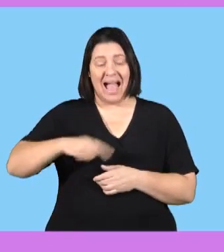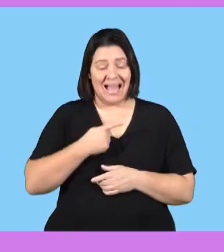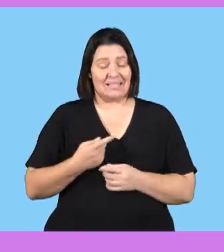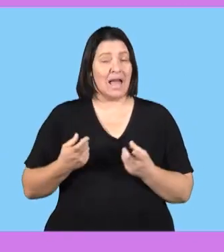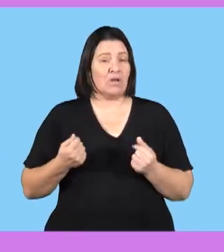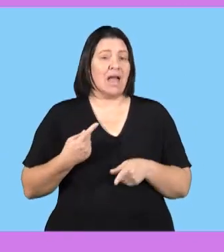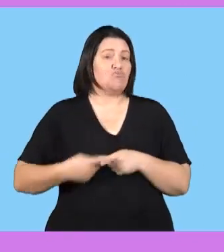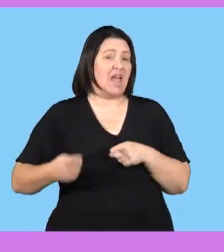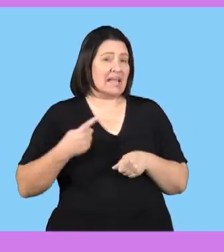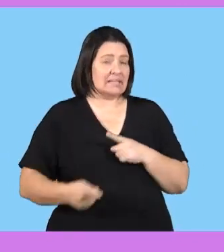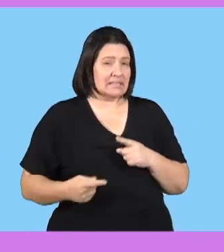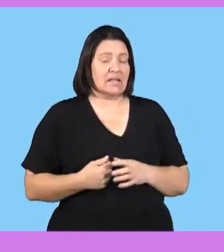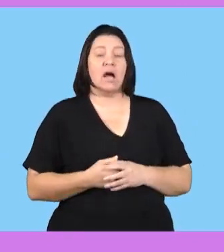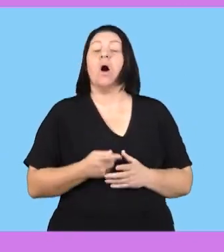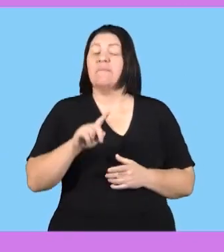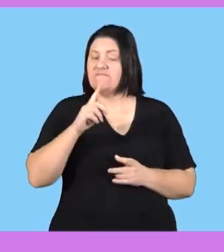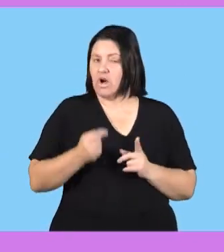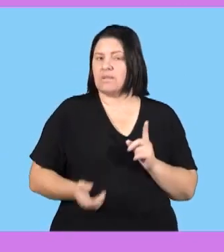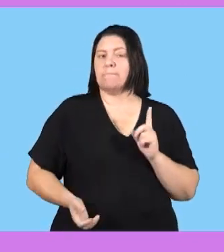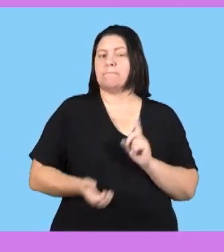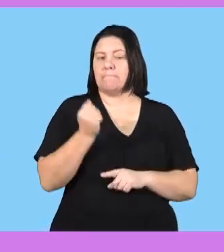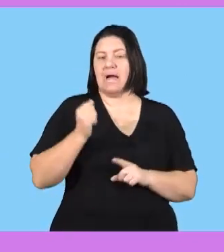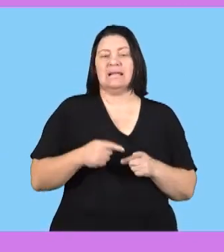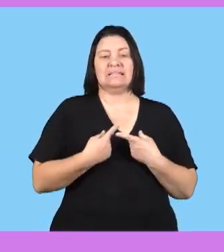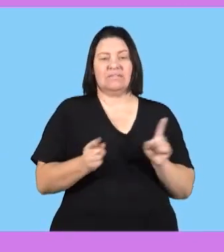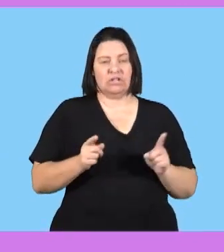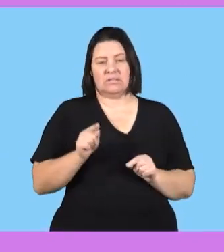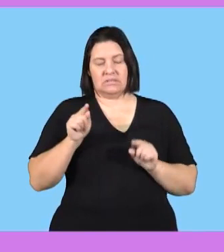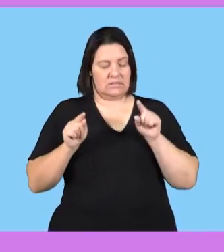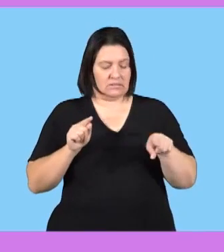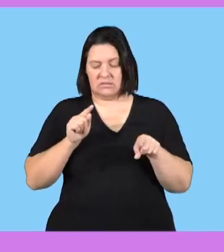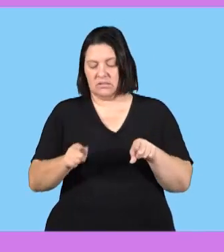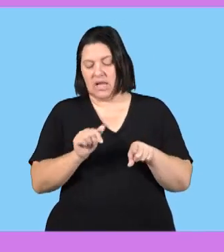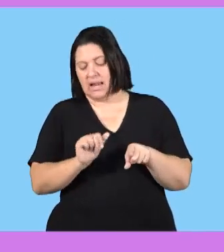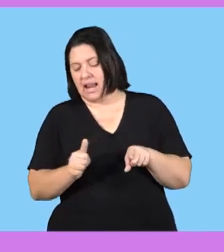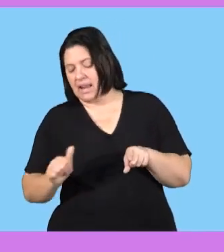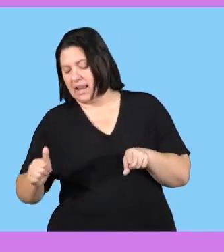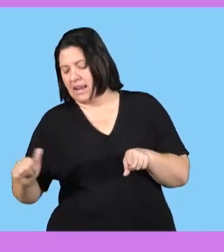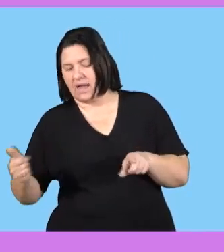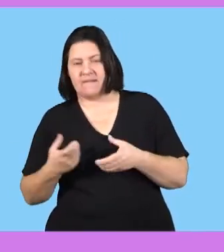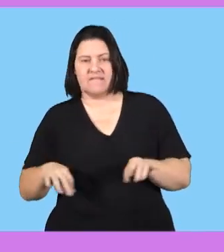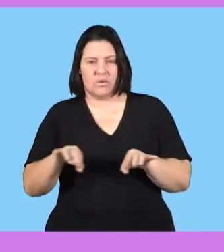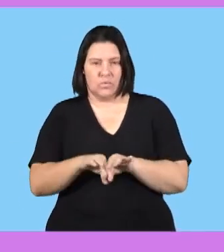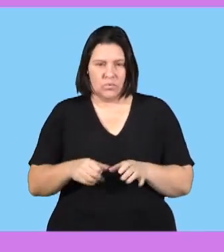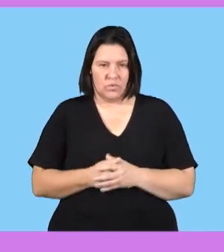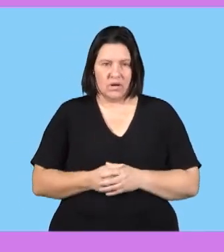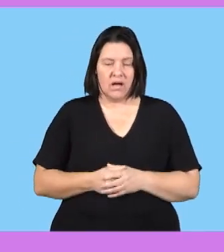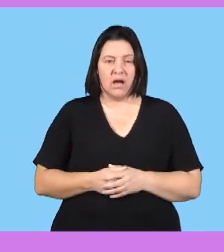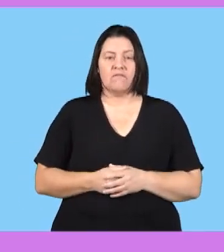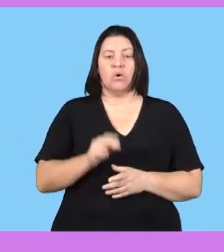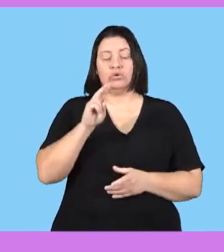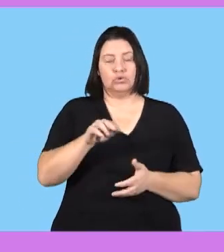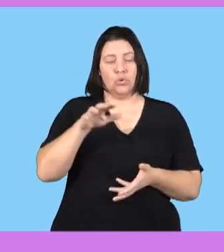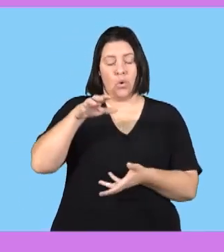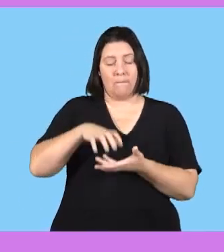to determine the cost of rental fee, we first need to determine the difference between the two consecutive values. So for